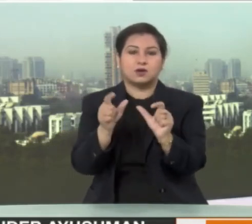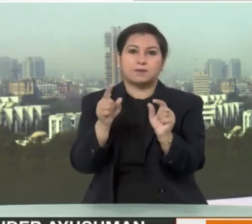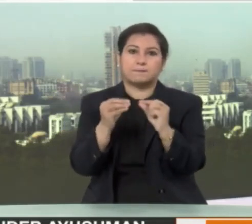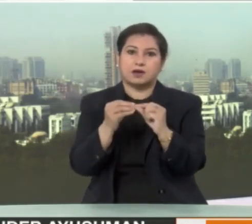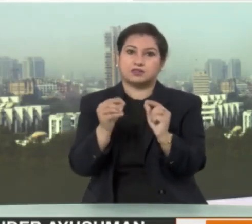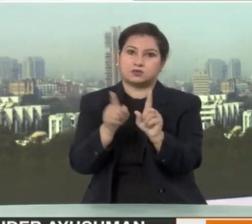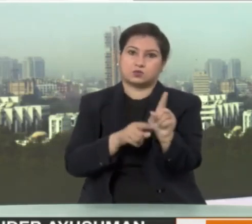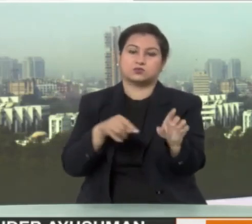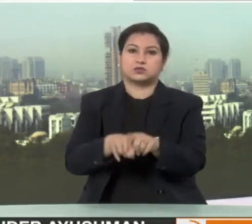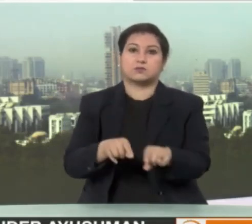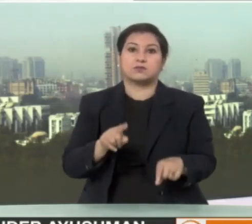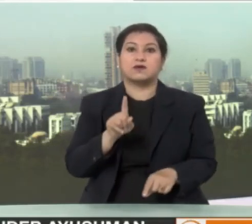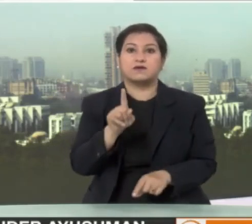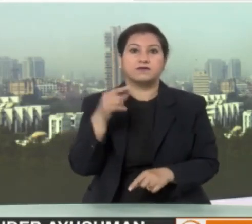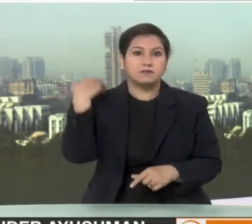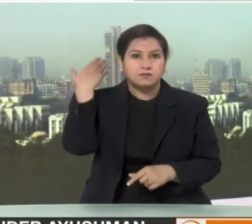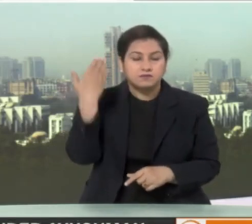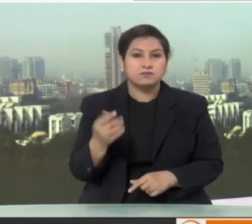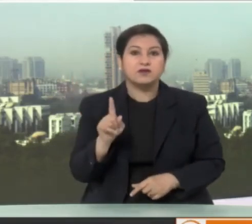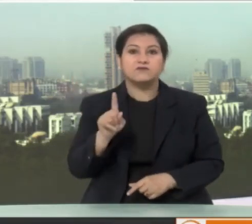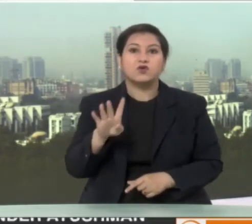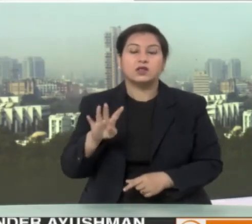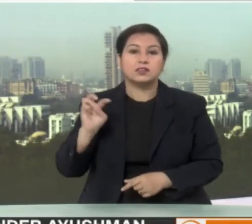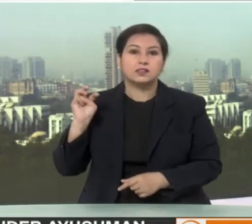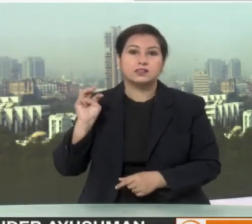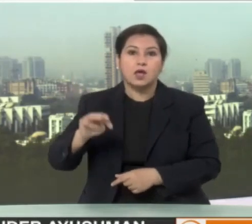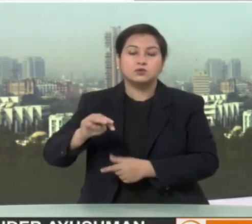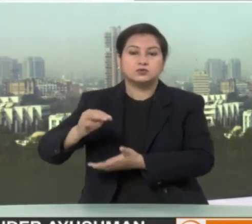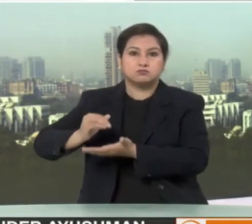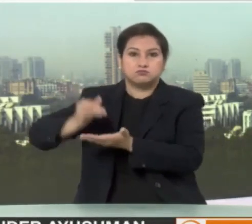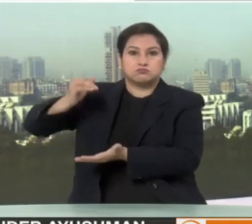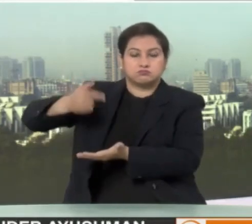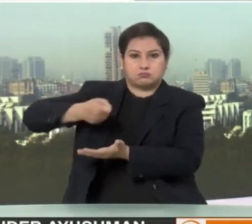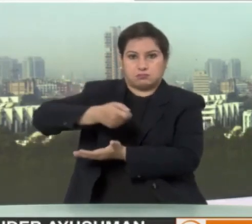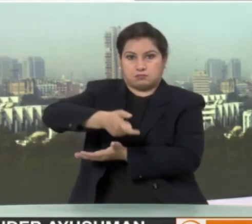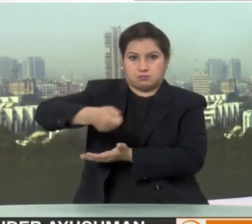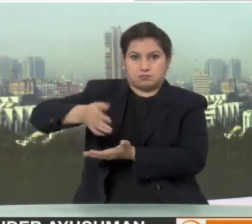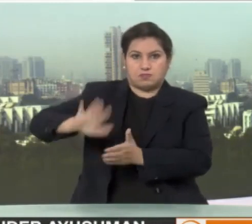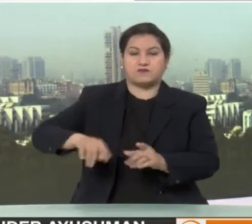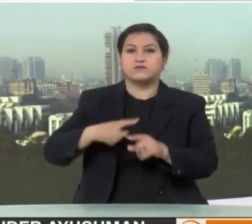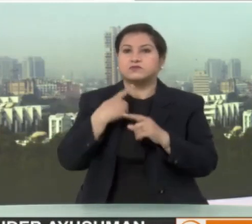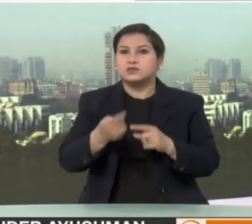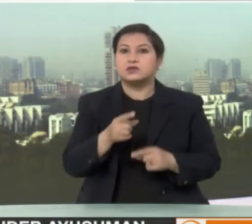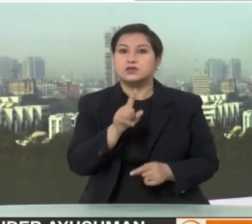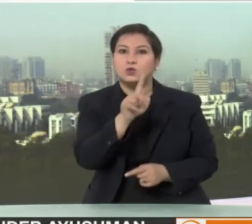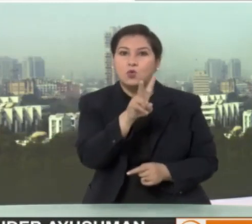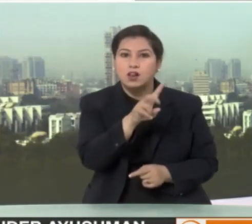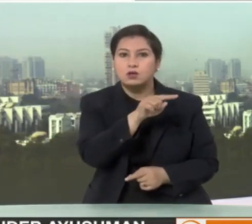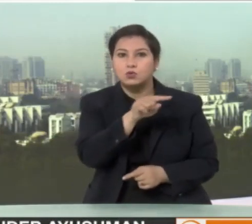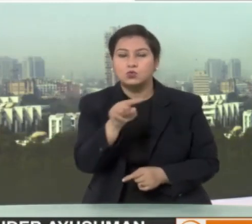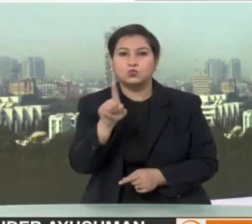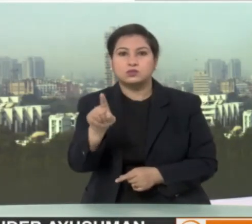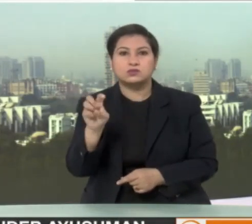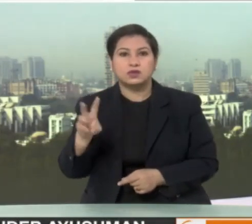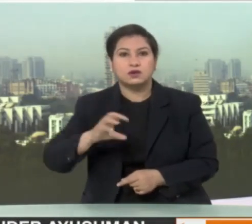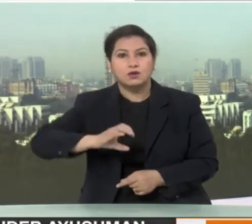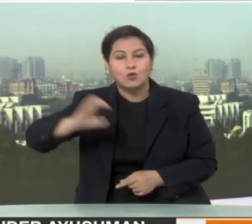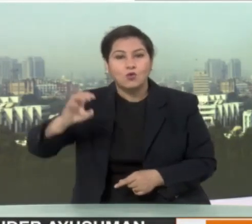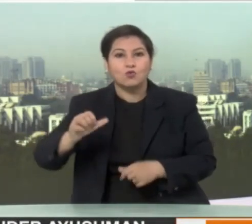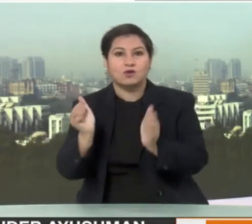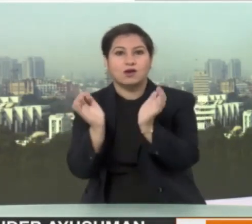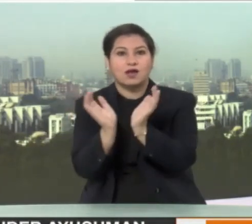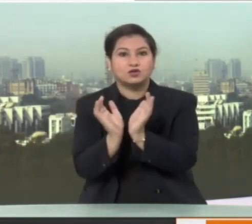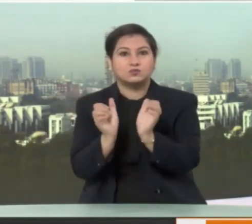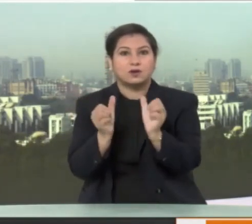and 14,000 crore rupees have been spent on it. He added that over 12 to 13 crore Ayushman Bharat cards